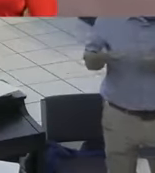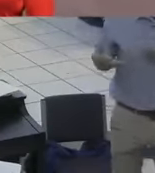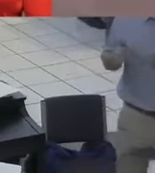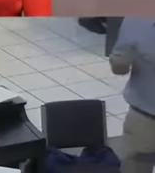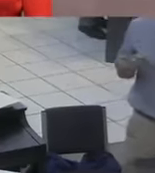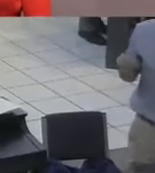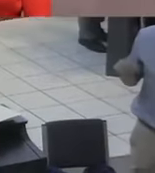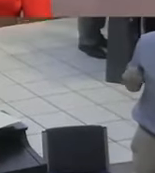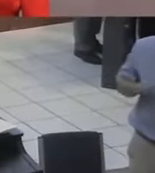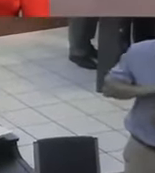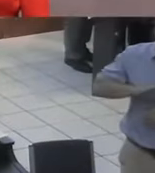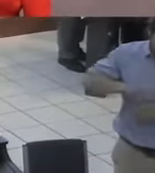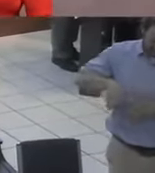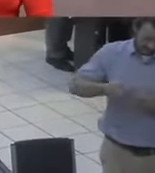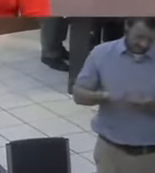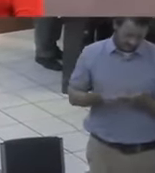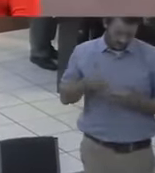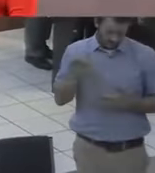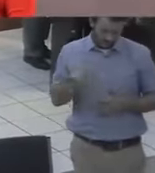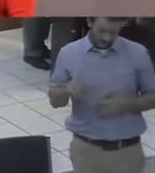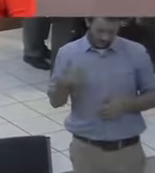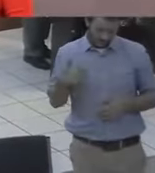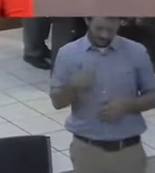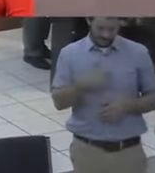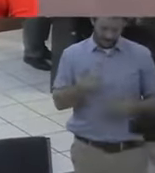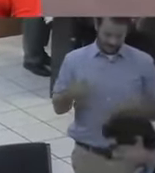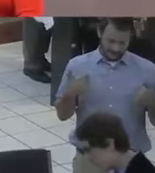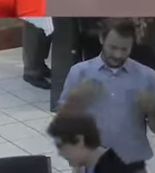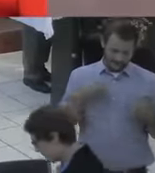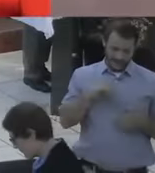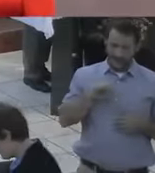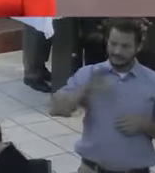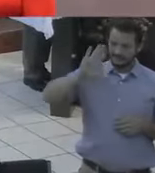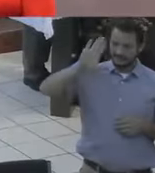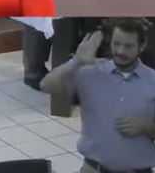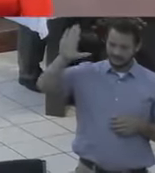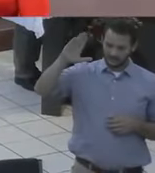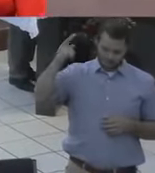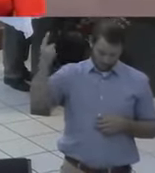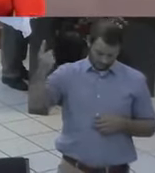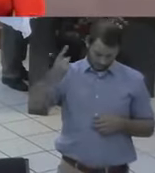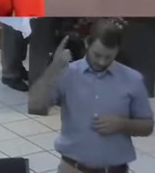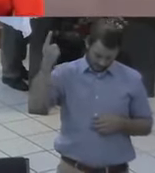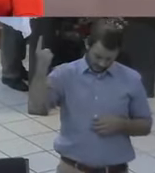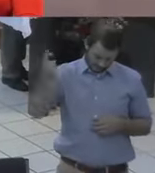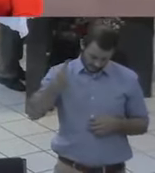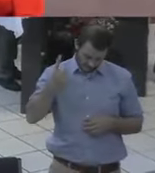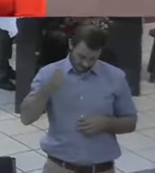That we have is